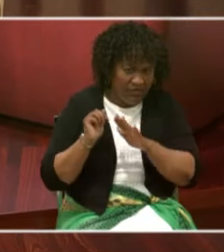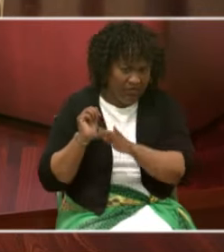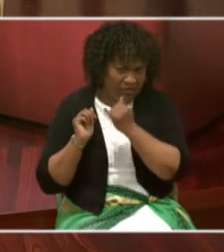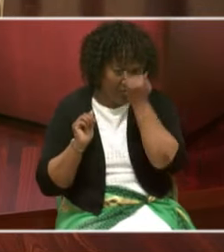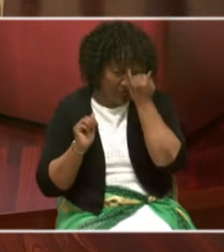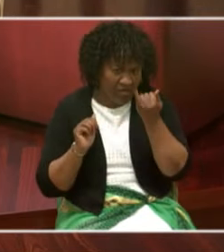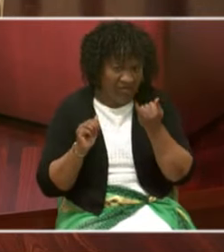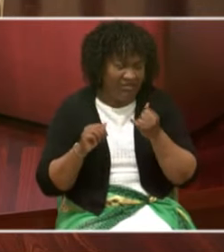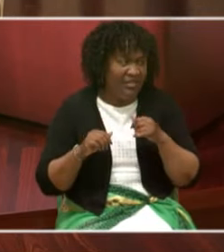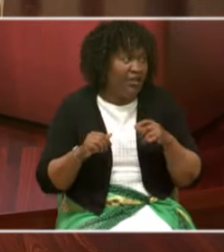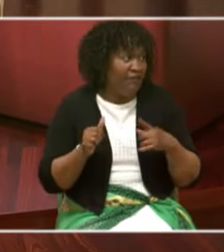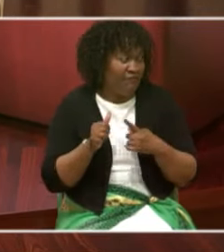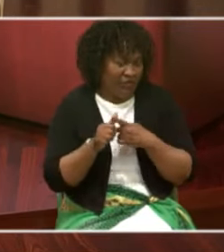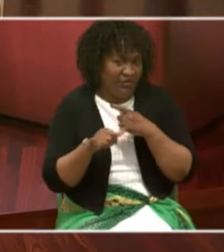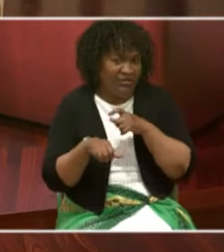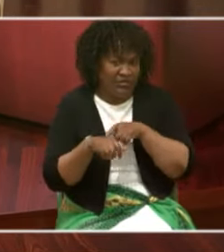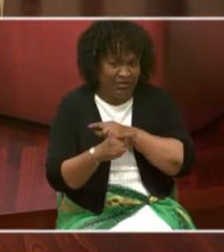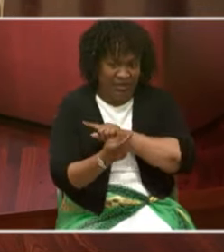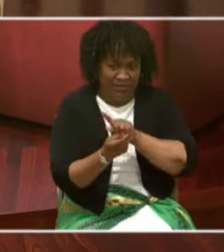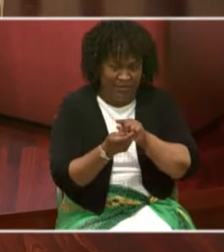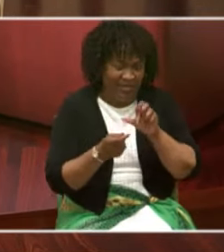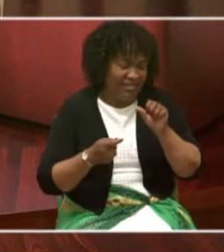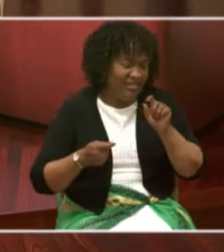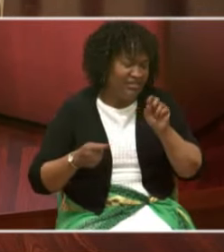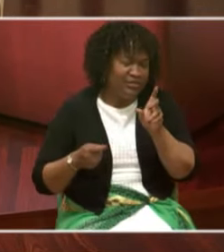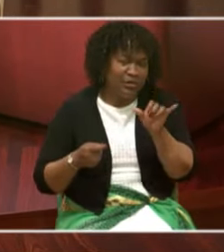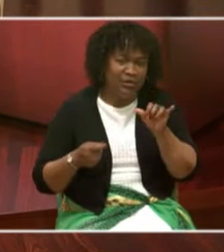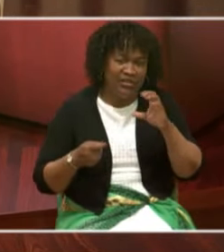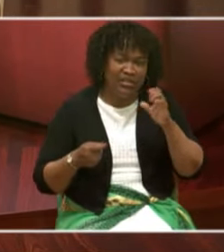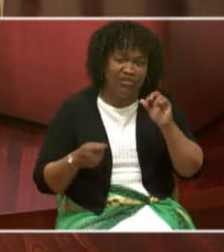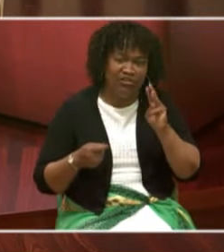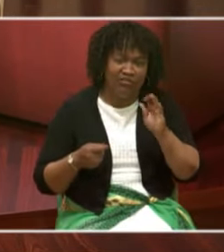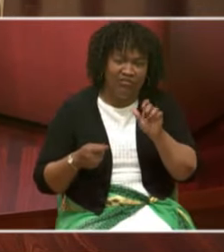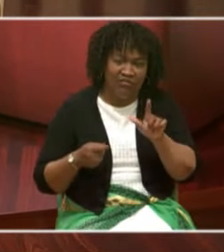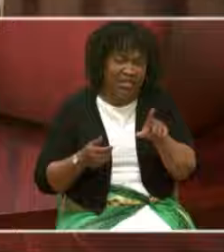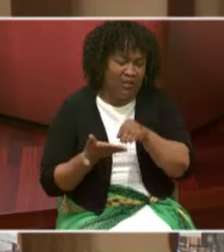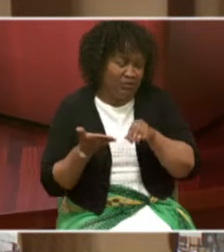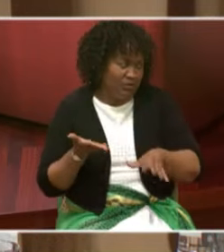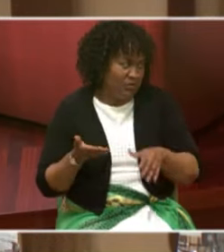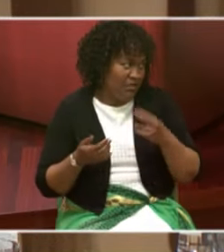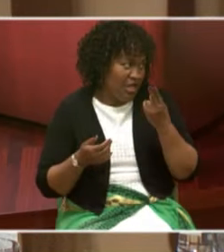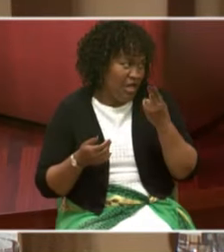us bloody, left us unconscious. If you come from where I come from,